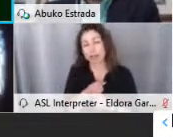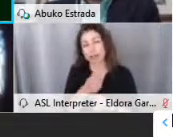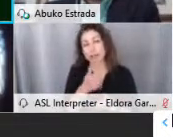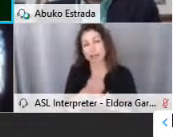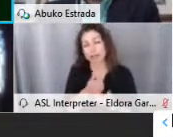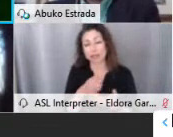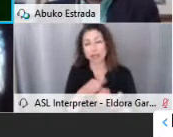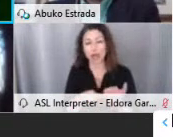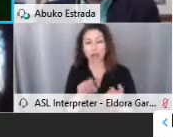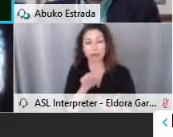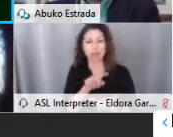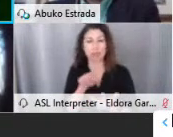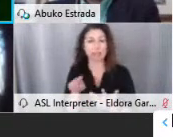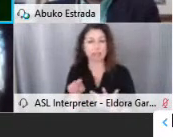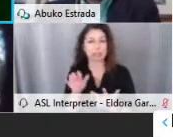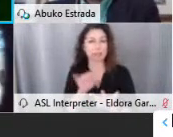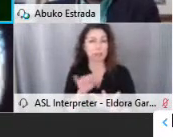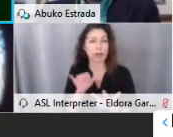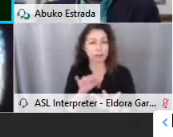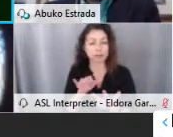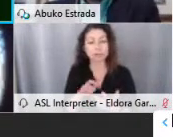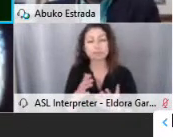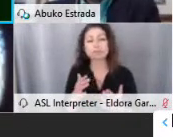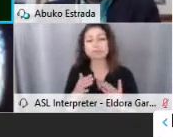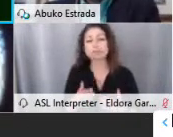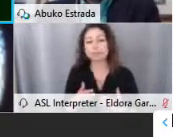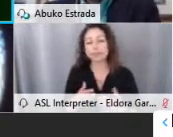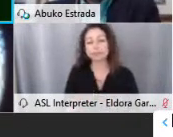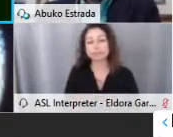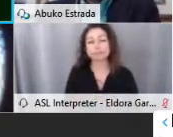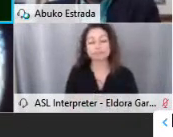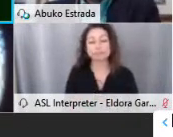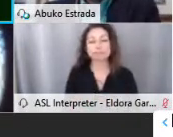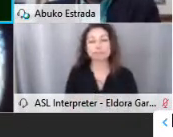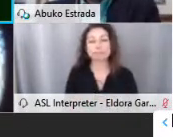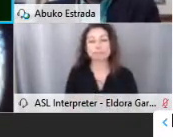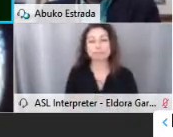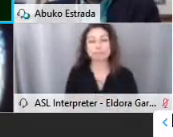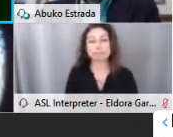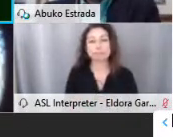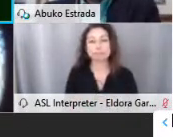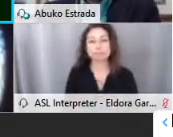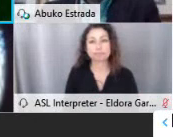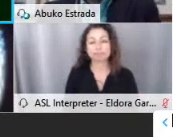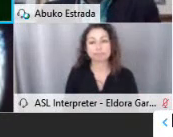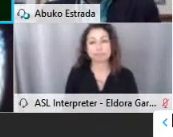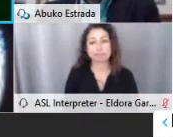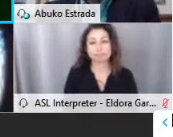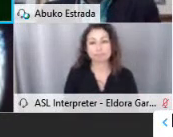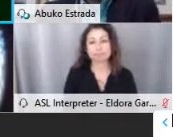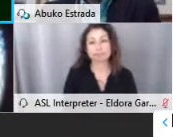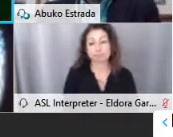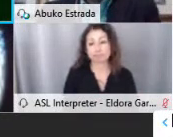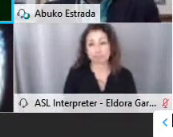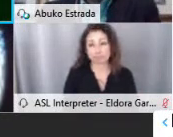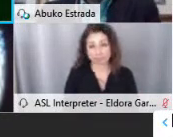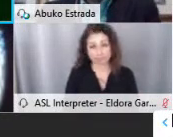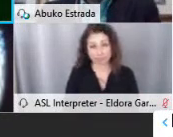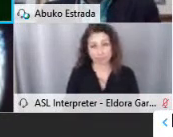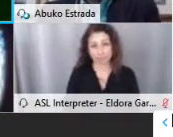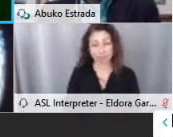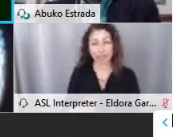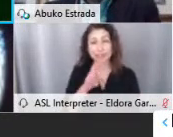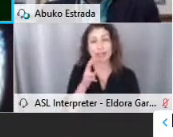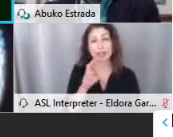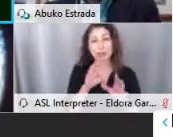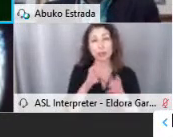Okay, next slide. In the second group of